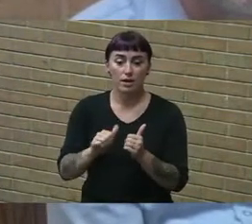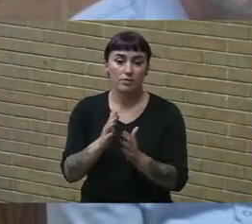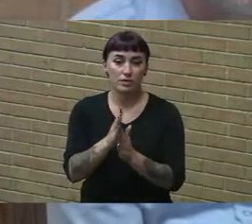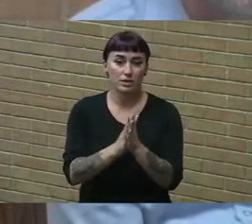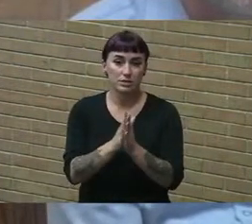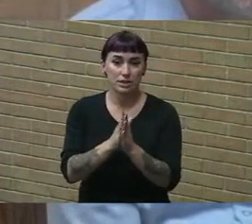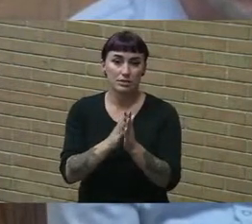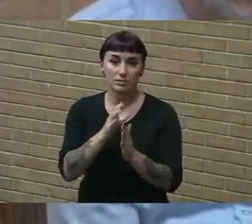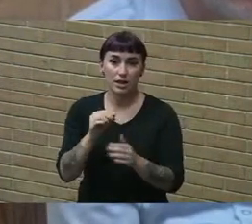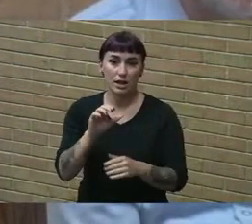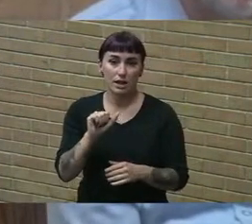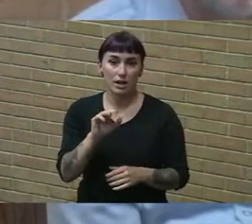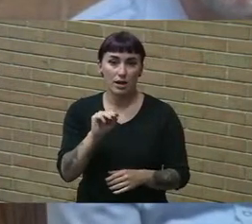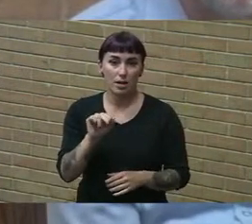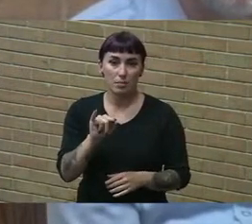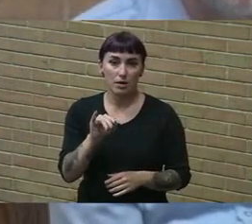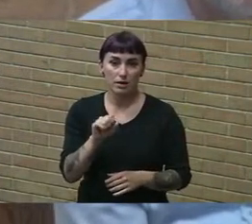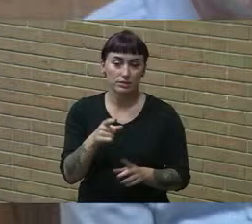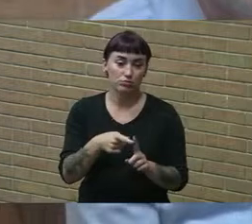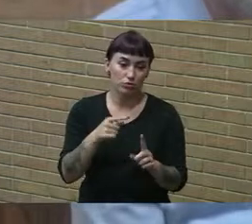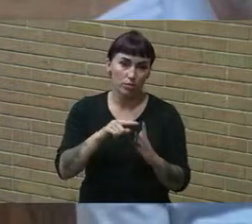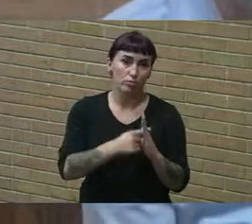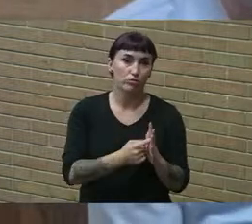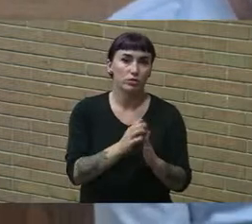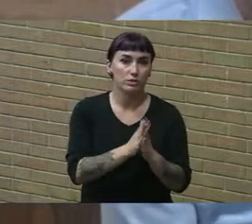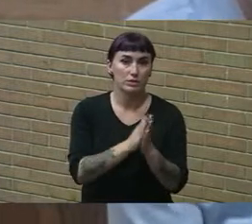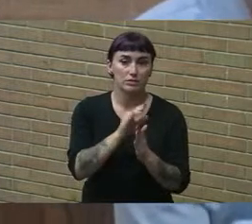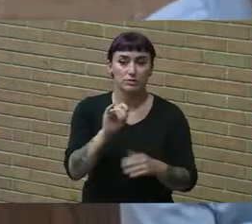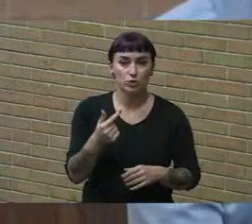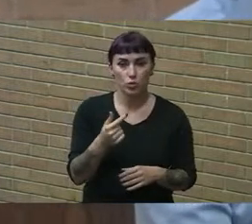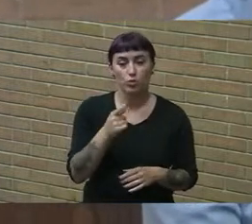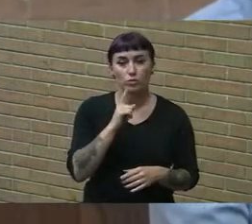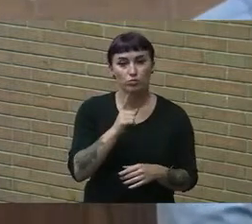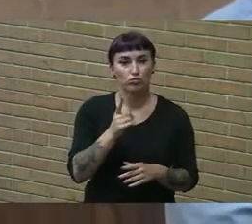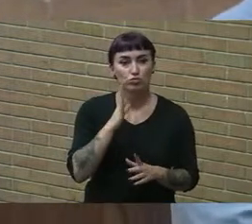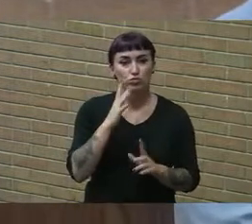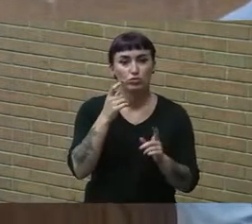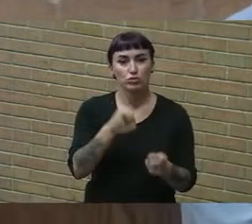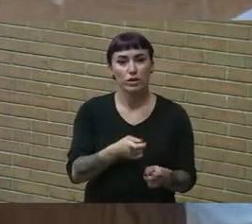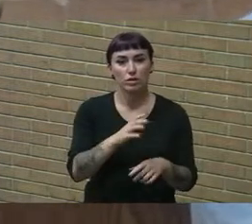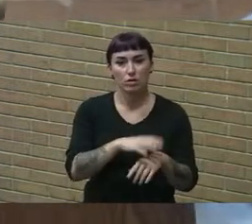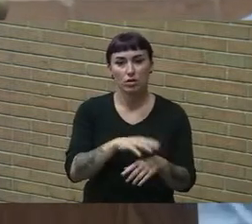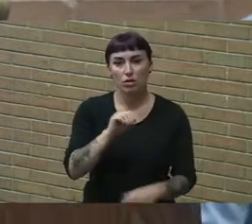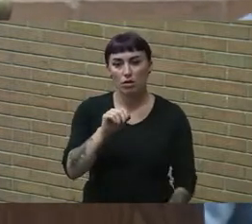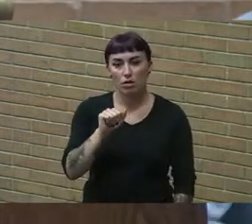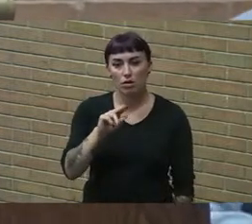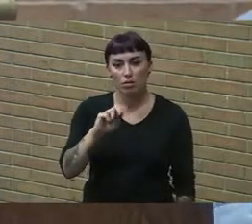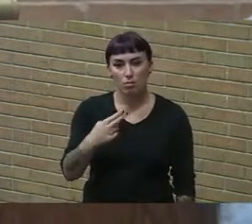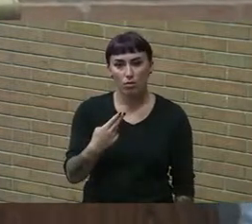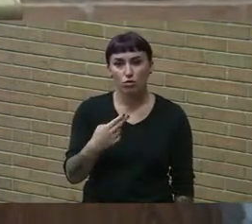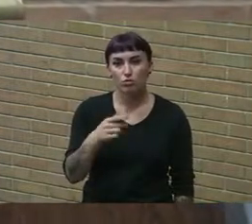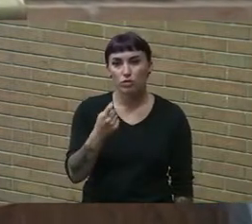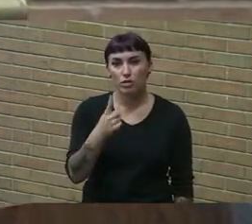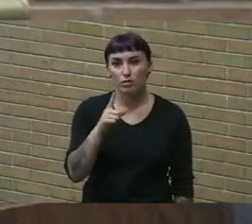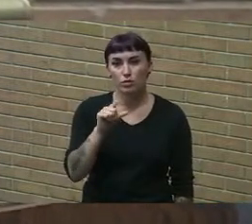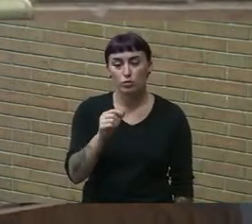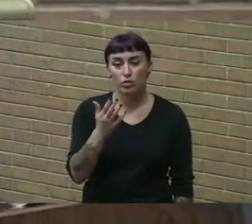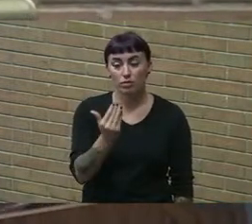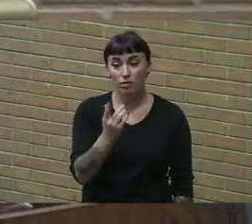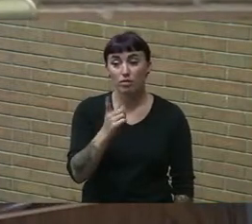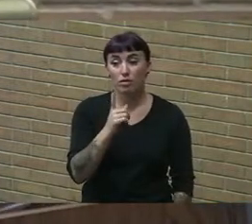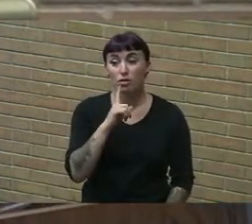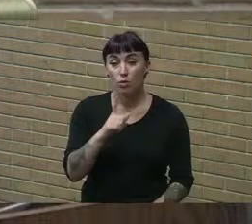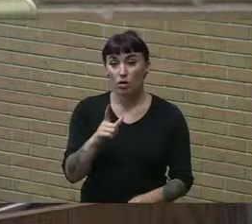and amenities from the original incentive zoning, which was granted on March 11, 2015. There was